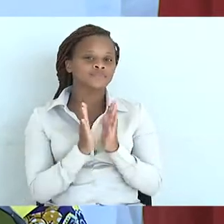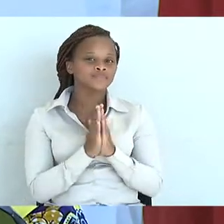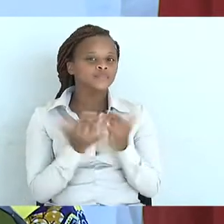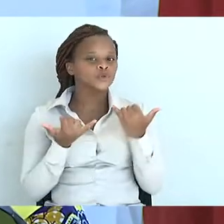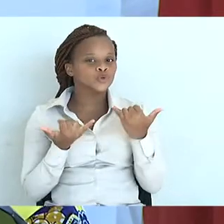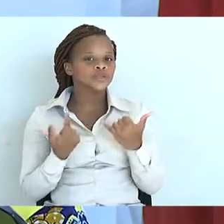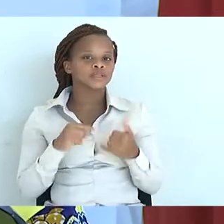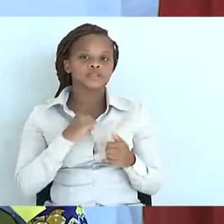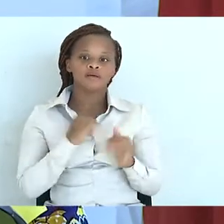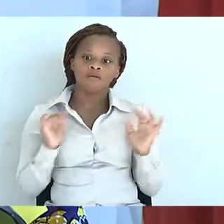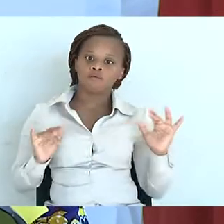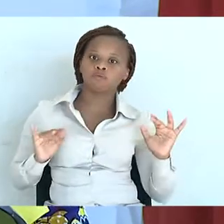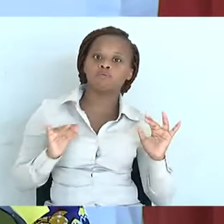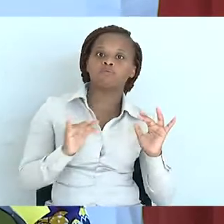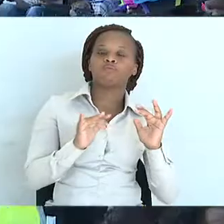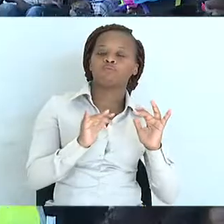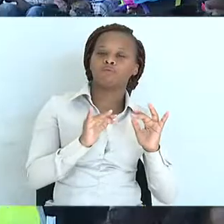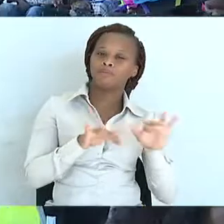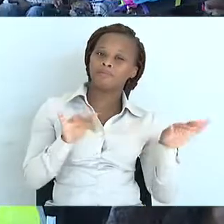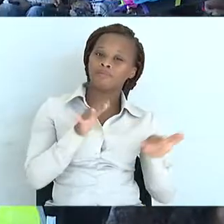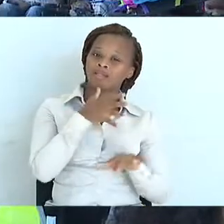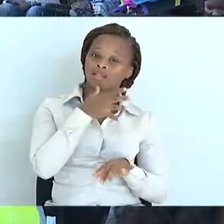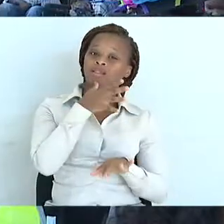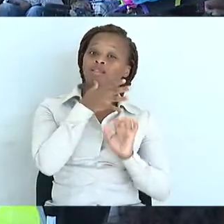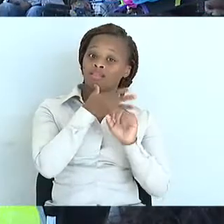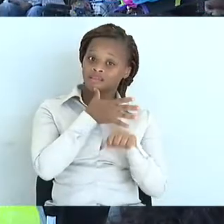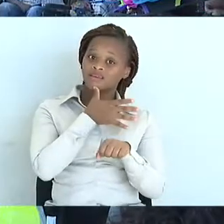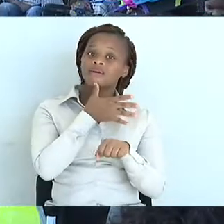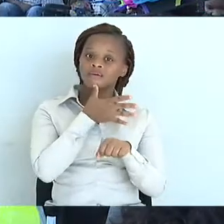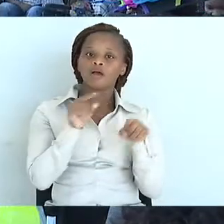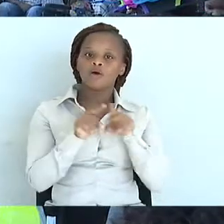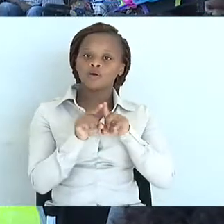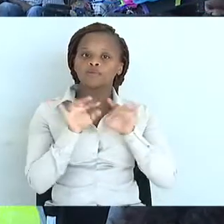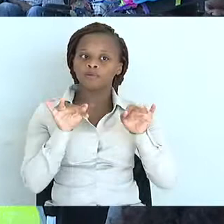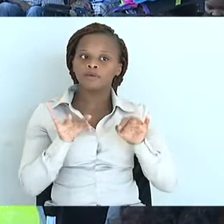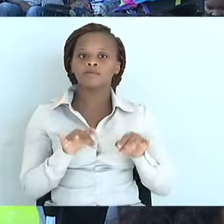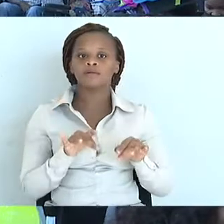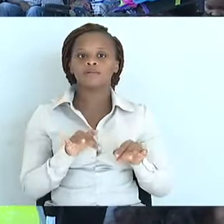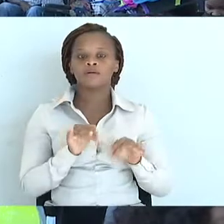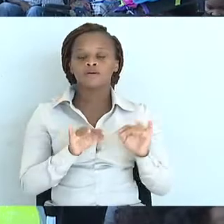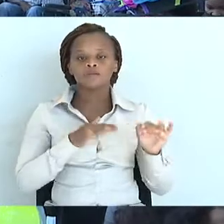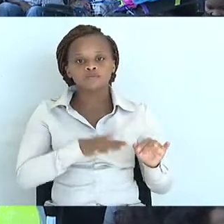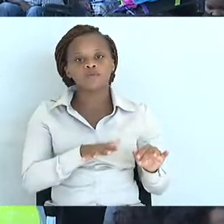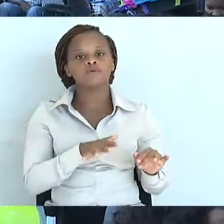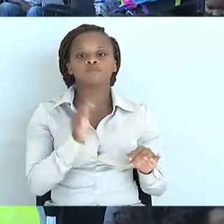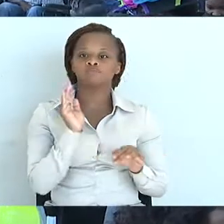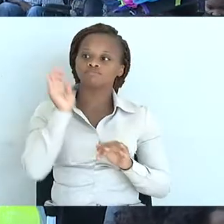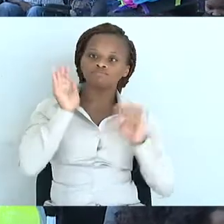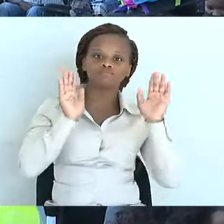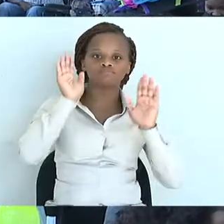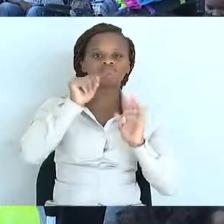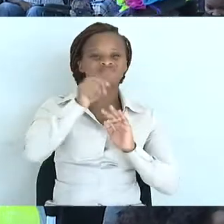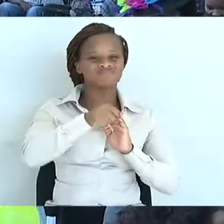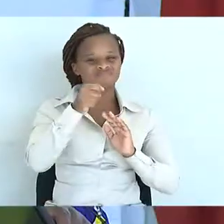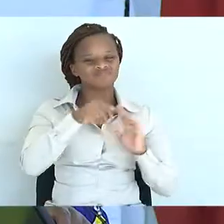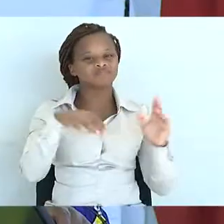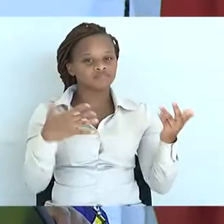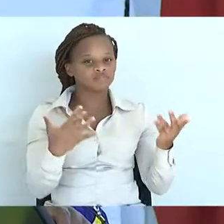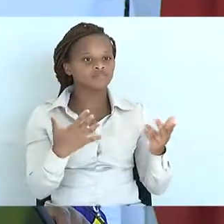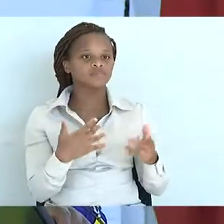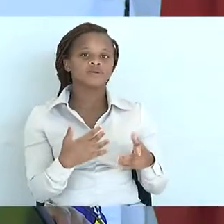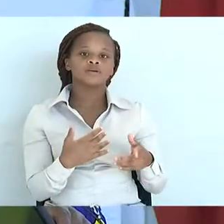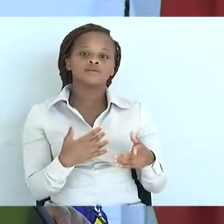lapha endlini esingafisa ukuthi siphawule, uma kukhona